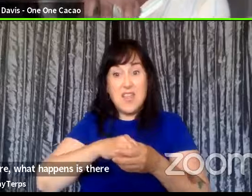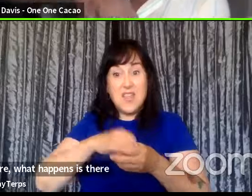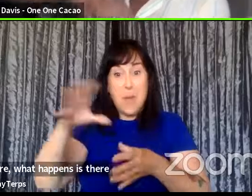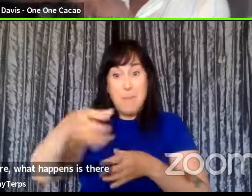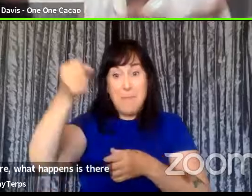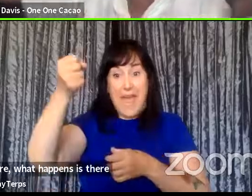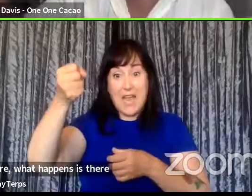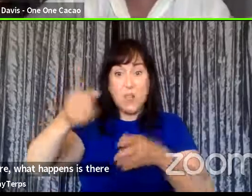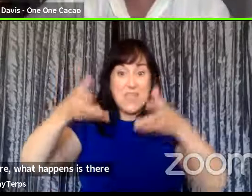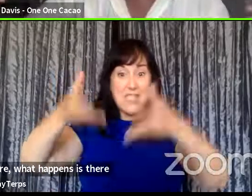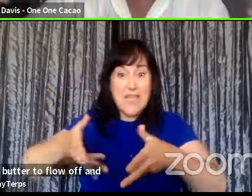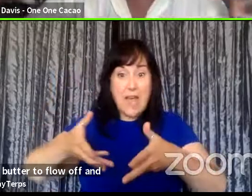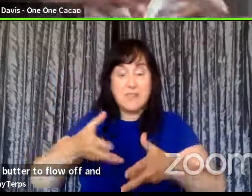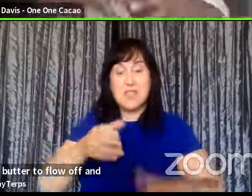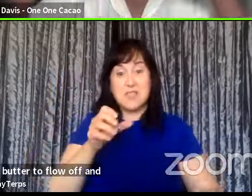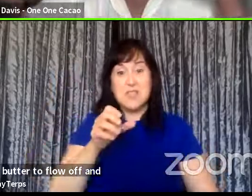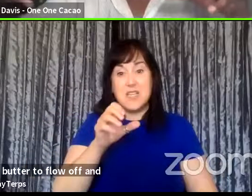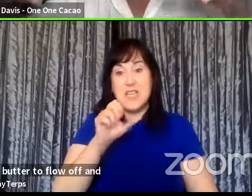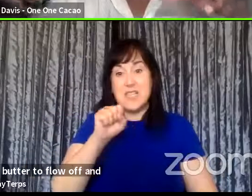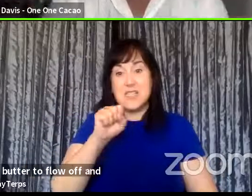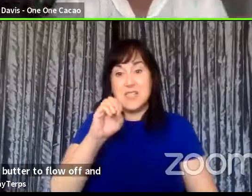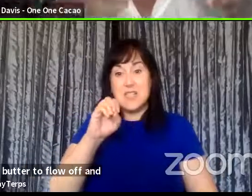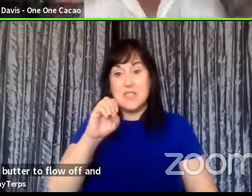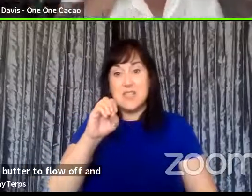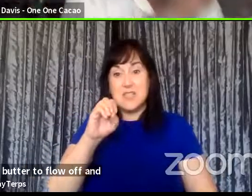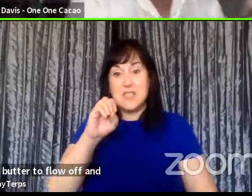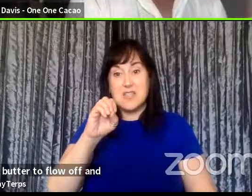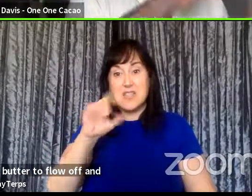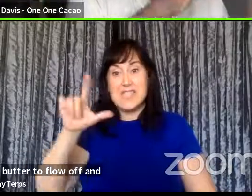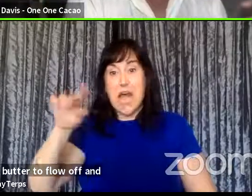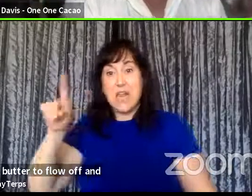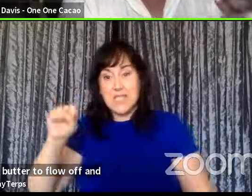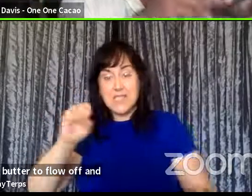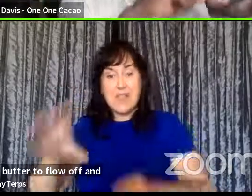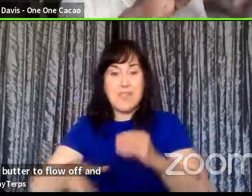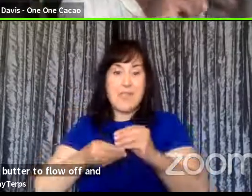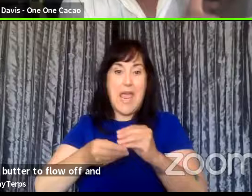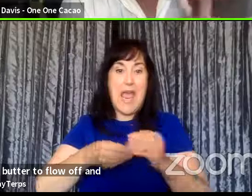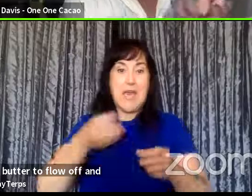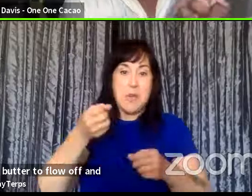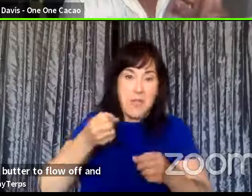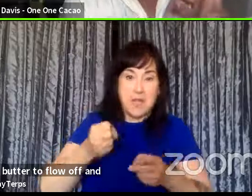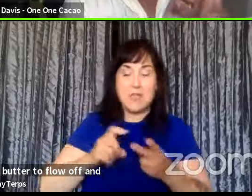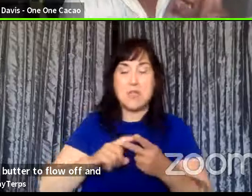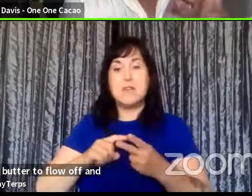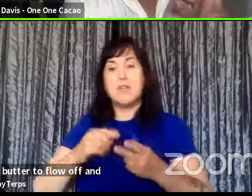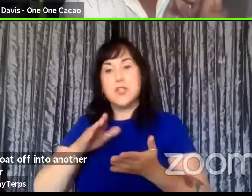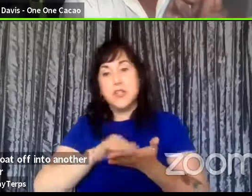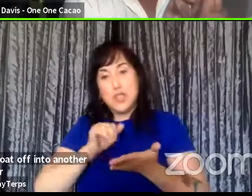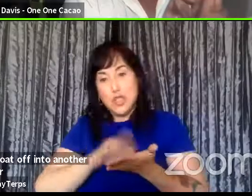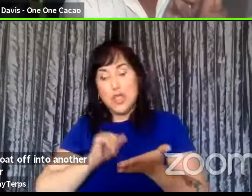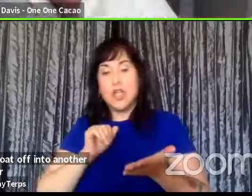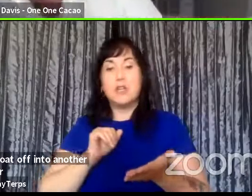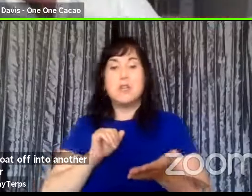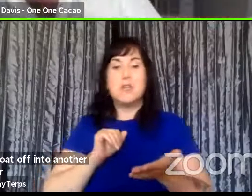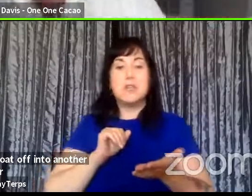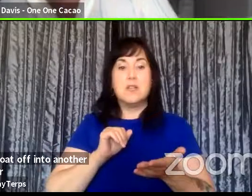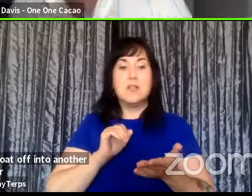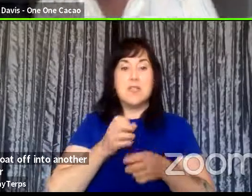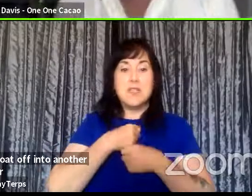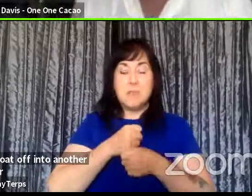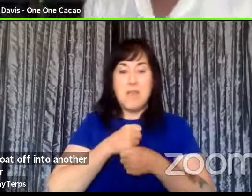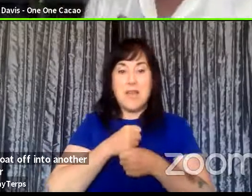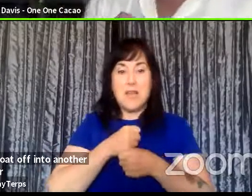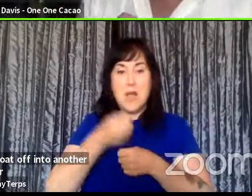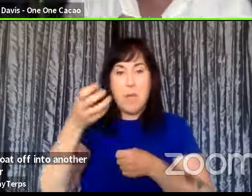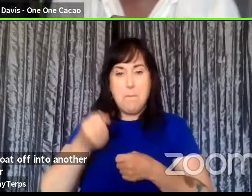the cocoa solids, cocoa powder. And what they'll do is they'll add milk, sugar, and cocoa butter together to make a milk chocolate bar.